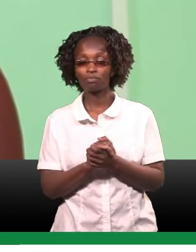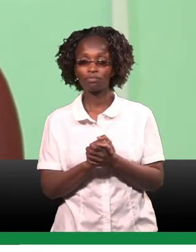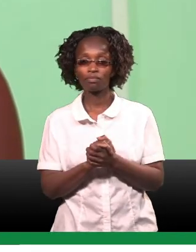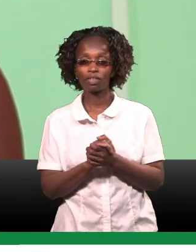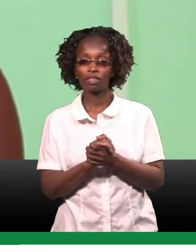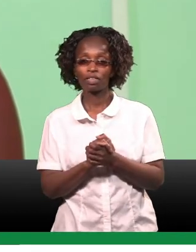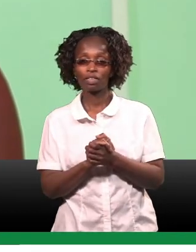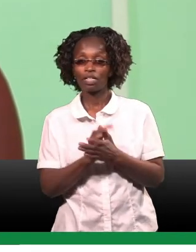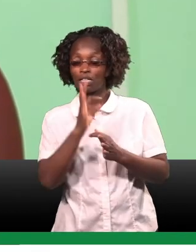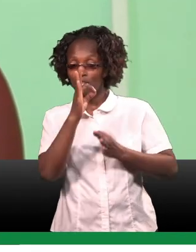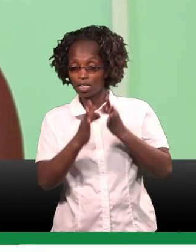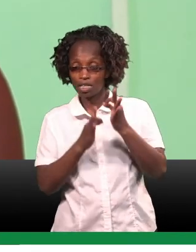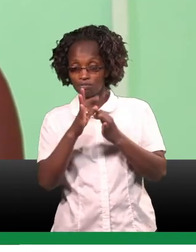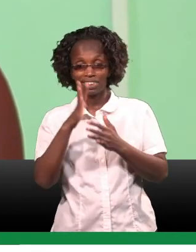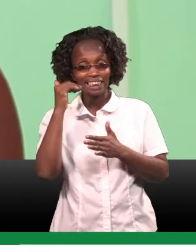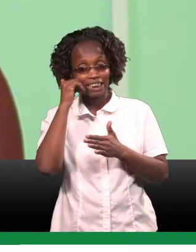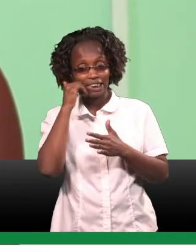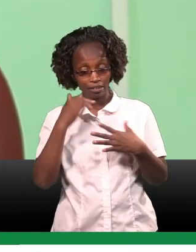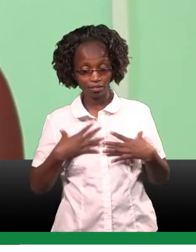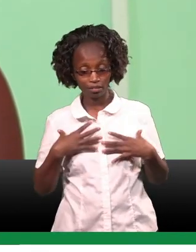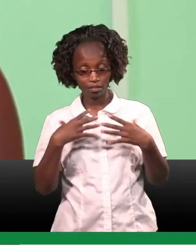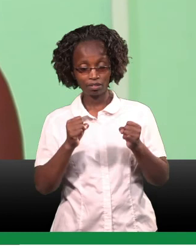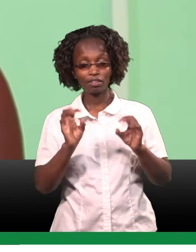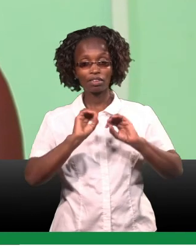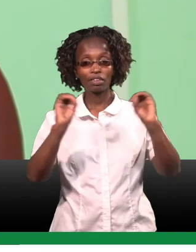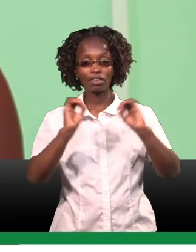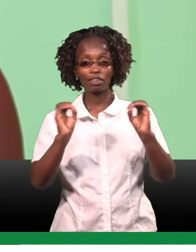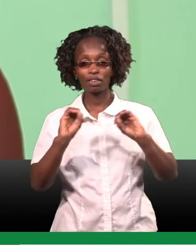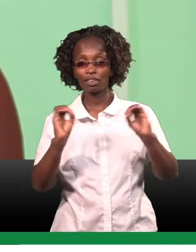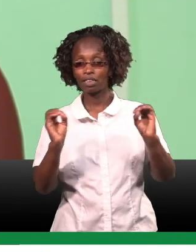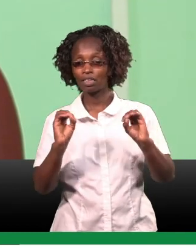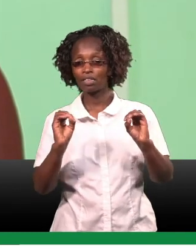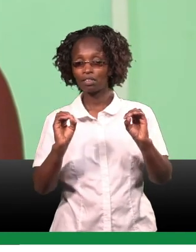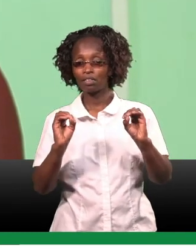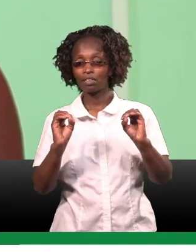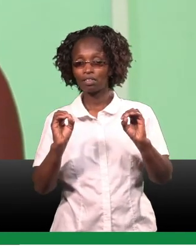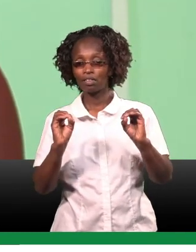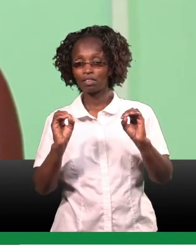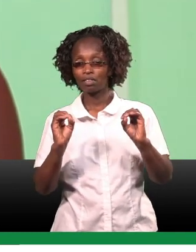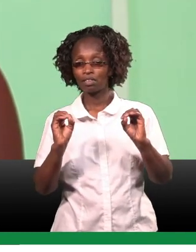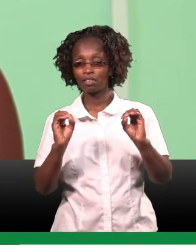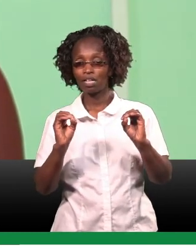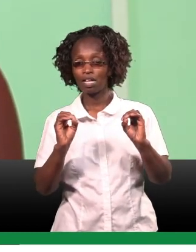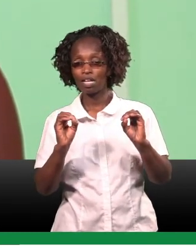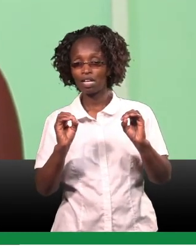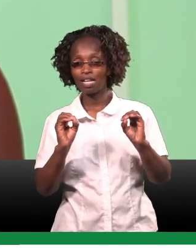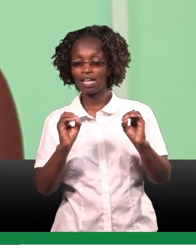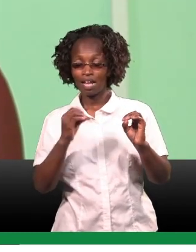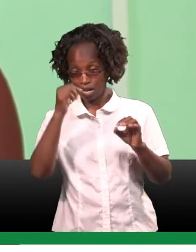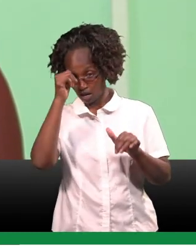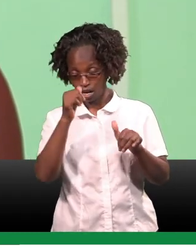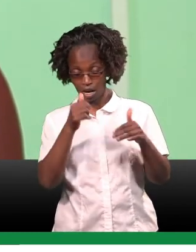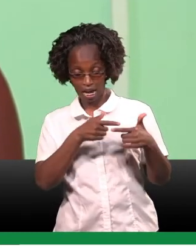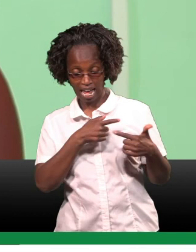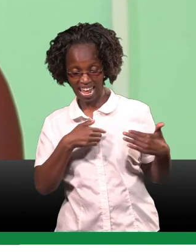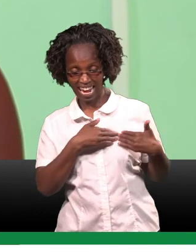asthma, if it's untreated, still damages lungs. Okay, so lung damage has so many